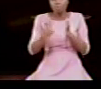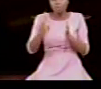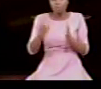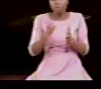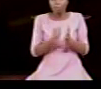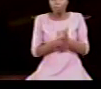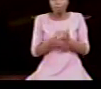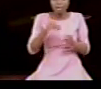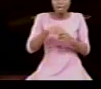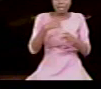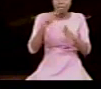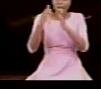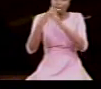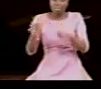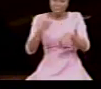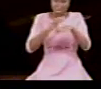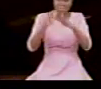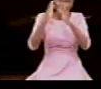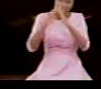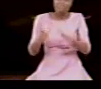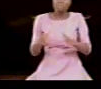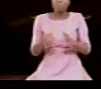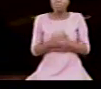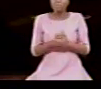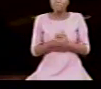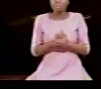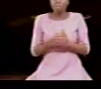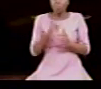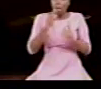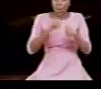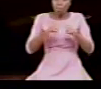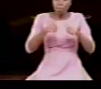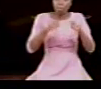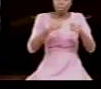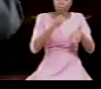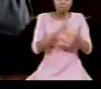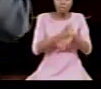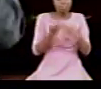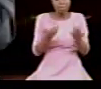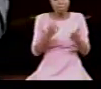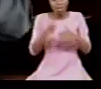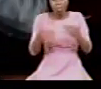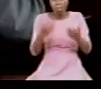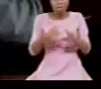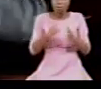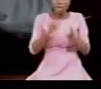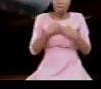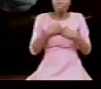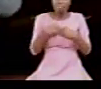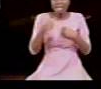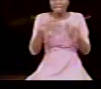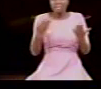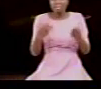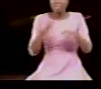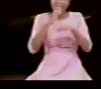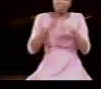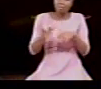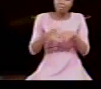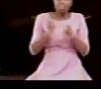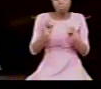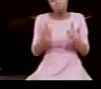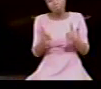Nothing in the house, empty house. Was going to church. What do I have? Check everywhere, it's empty. She now, so to